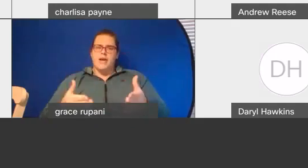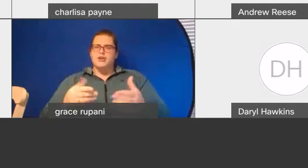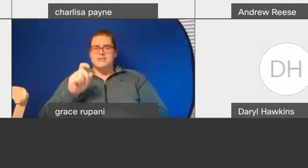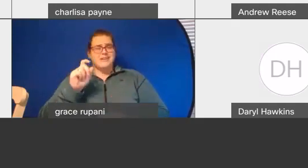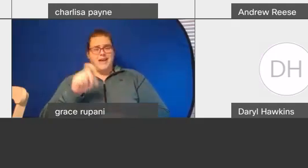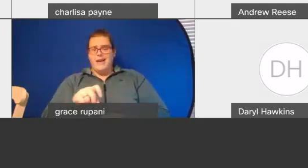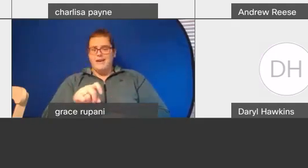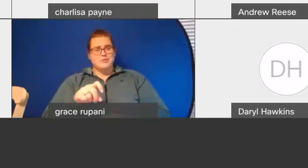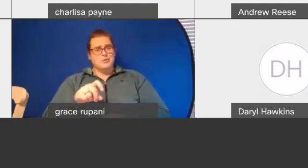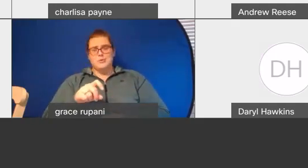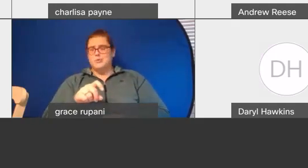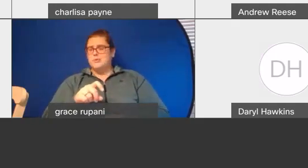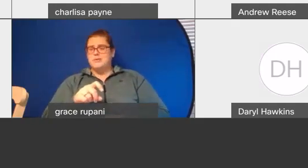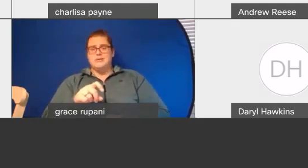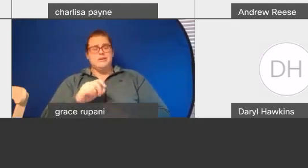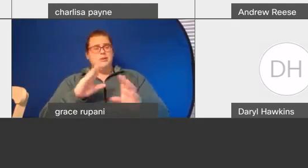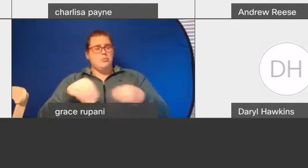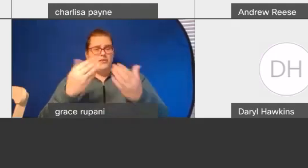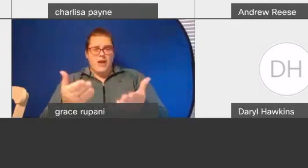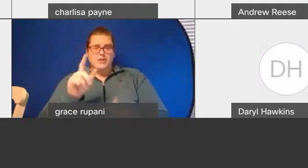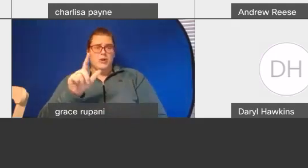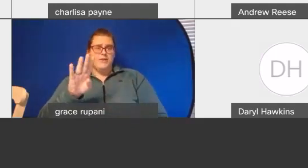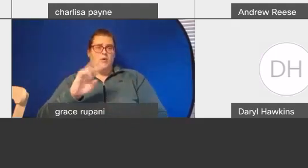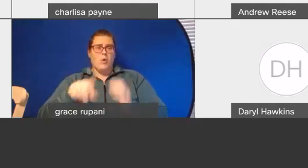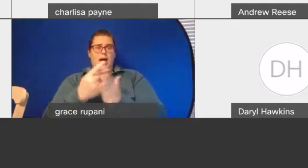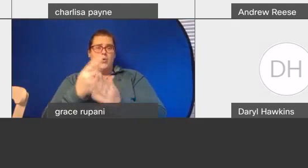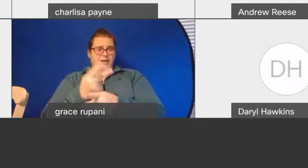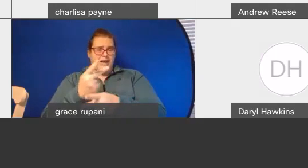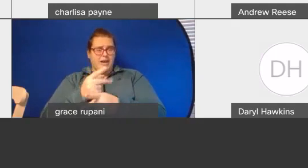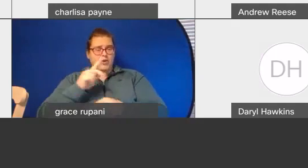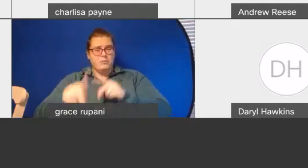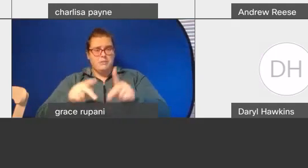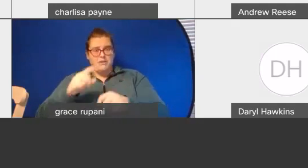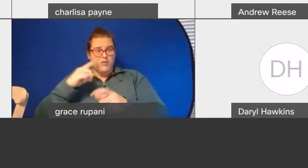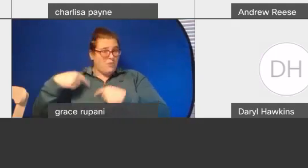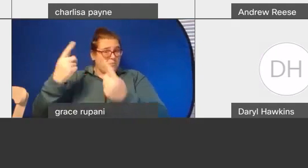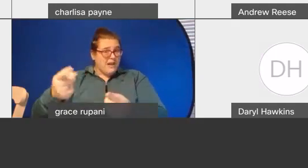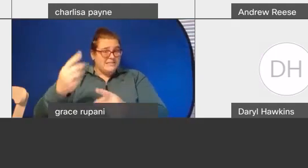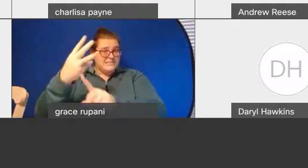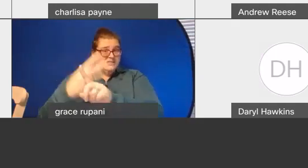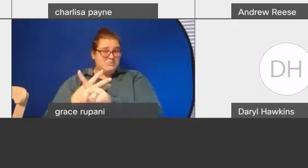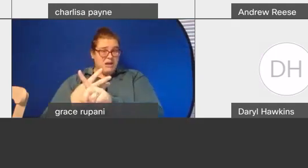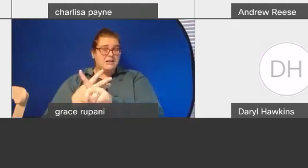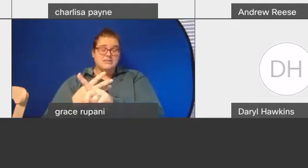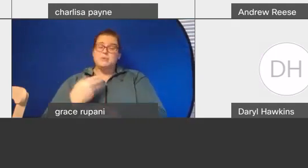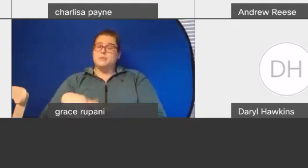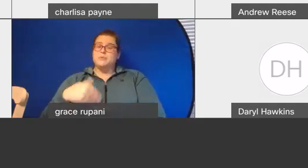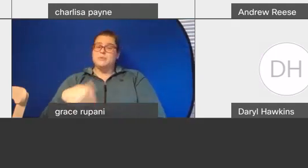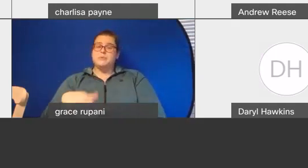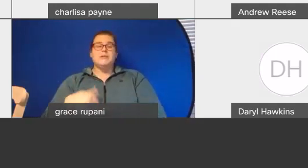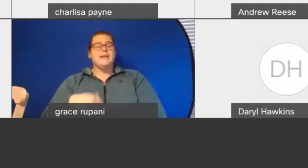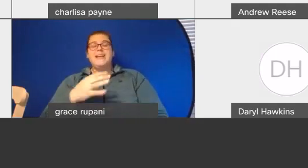and provide 24-hour care for people for 6 months now. And, there is concern as you